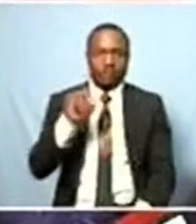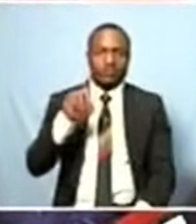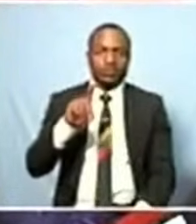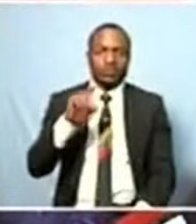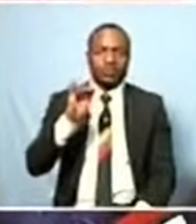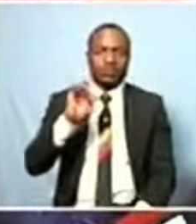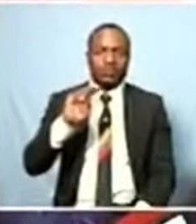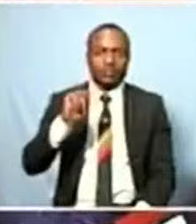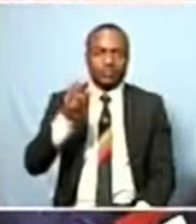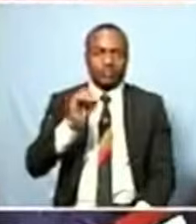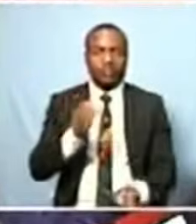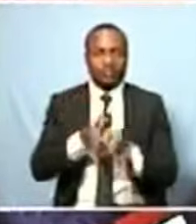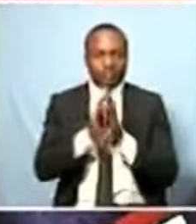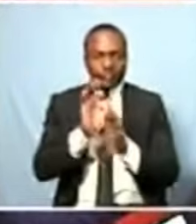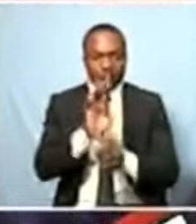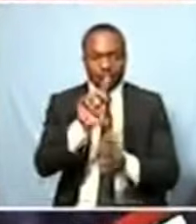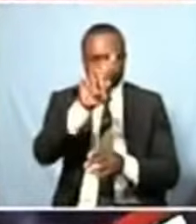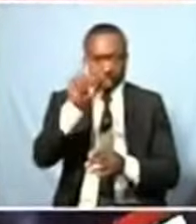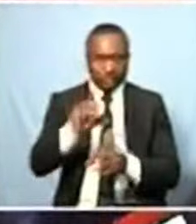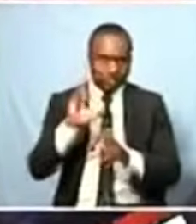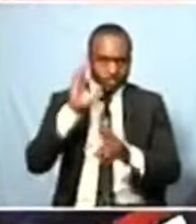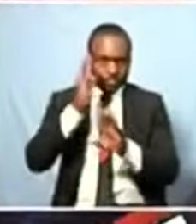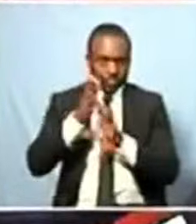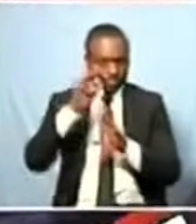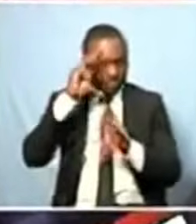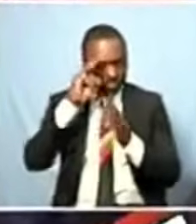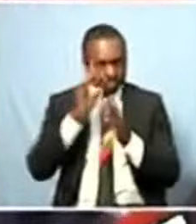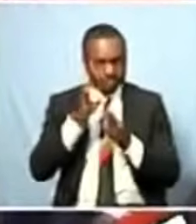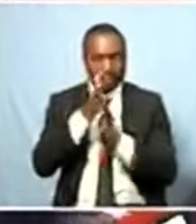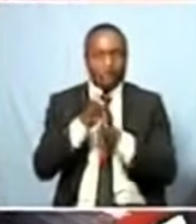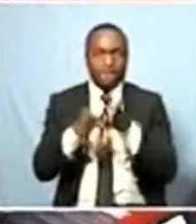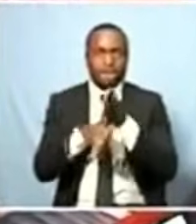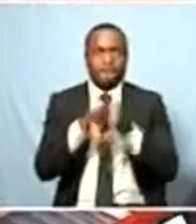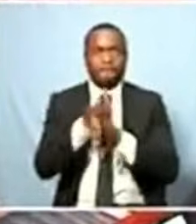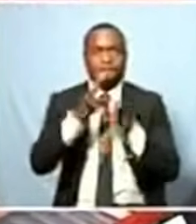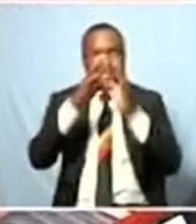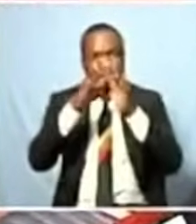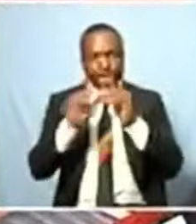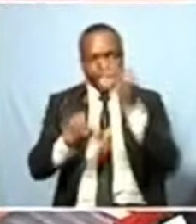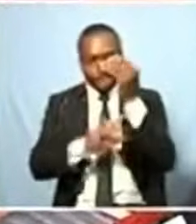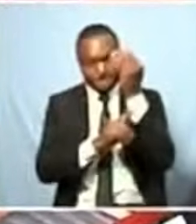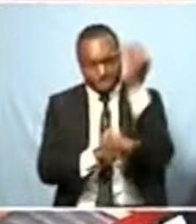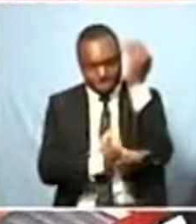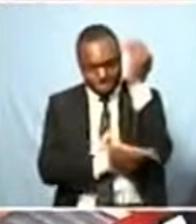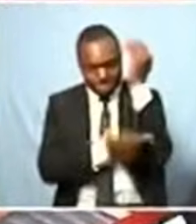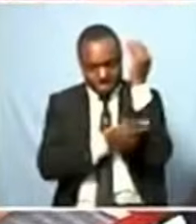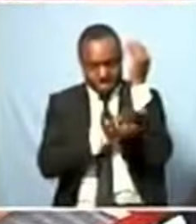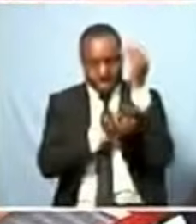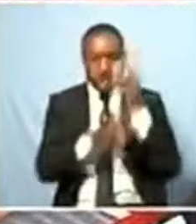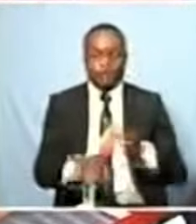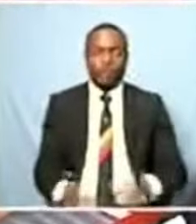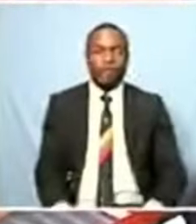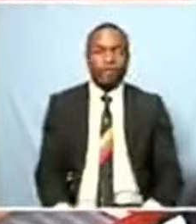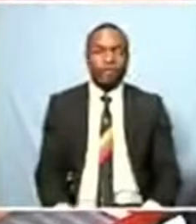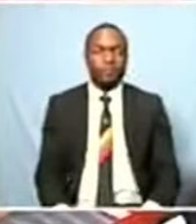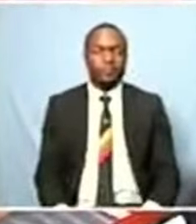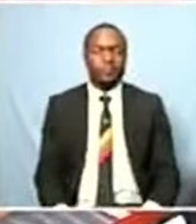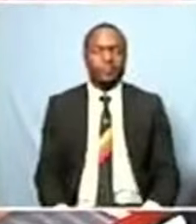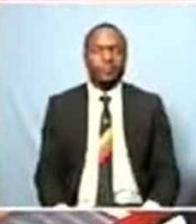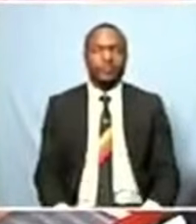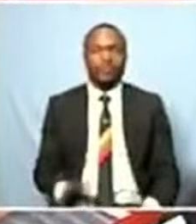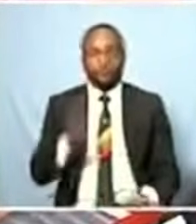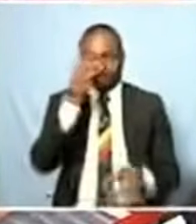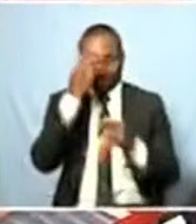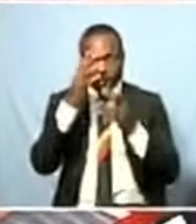ask his question to the Minister of Infrastructure, Housing and Urban Development. Still to come, we